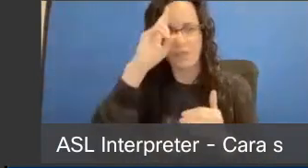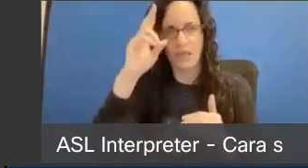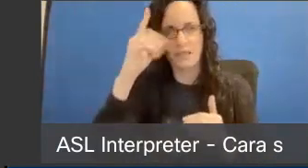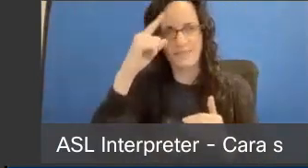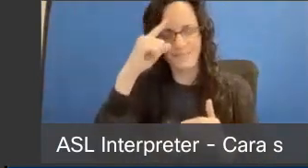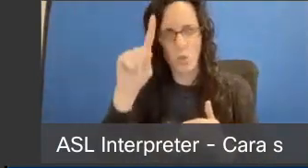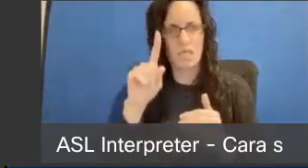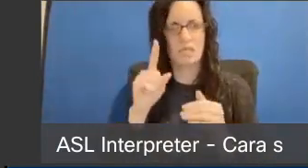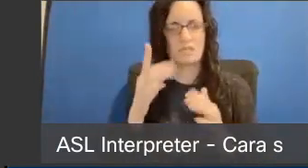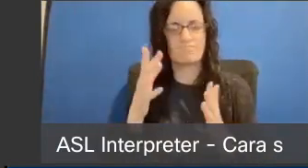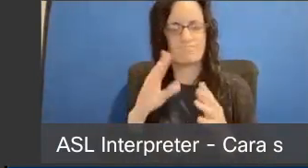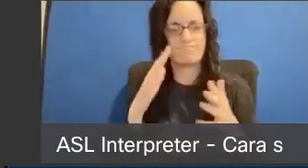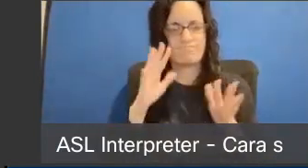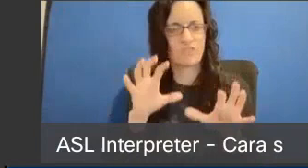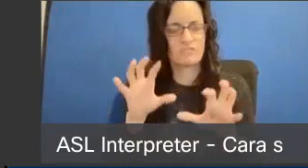my teenage.